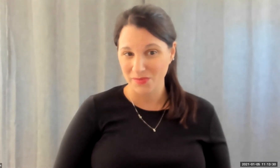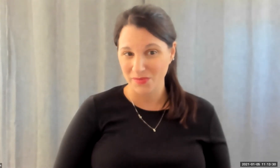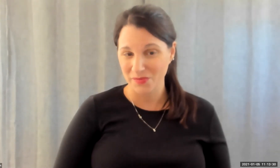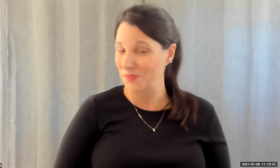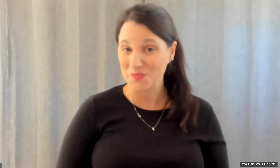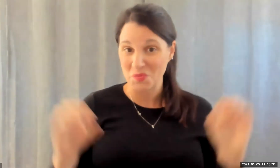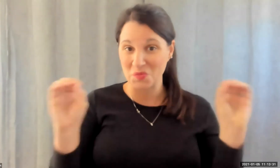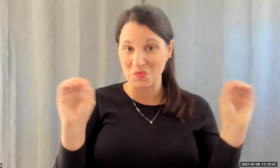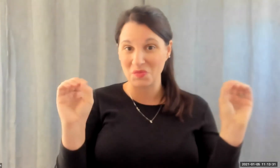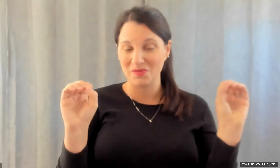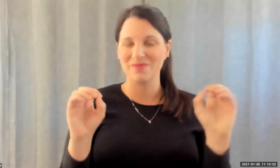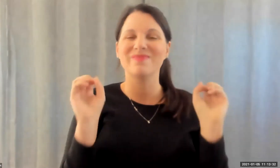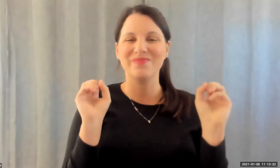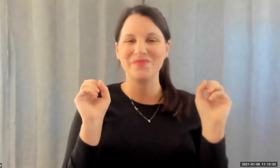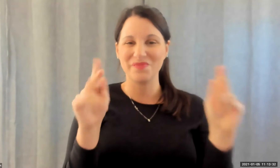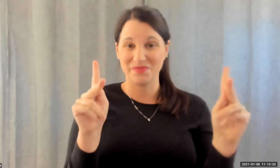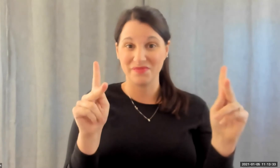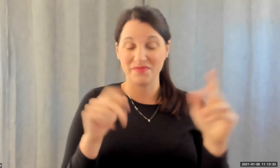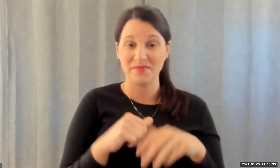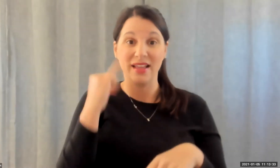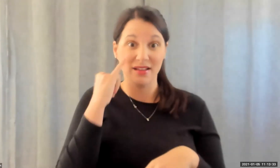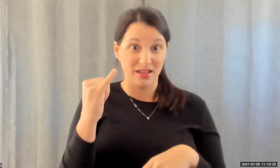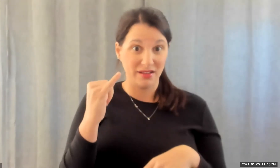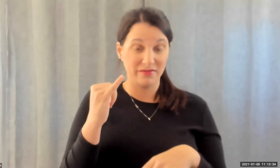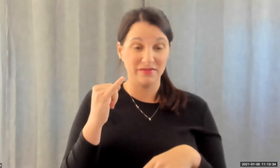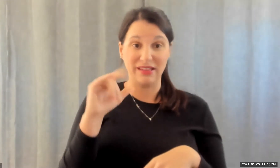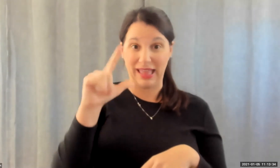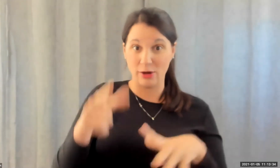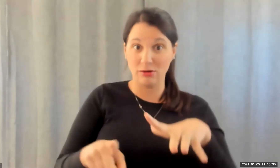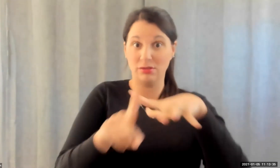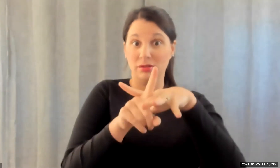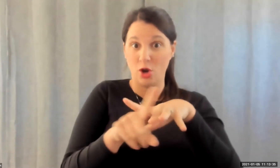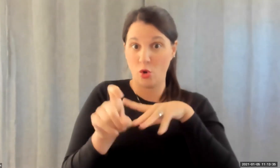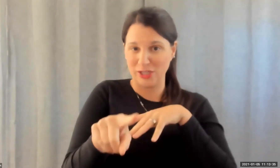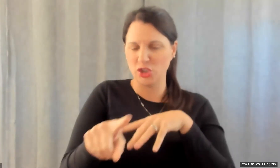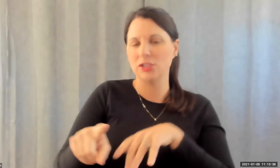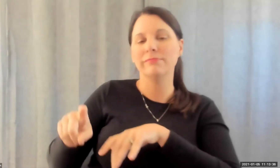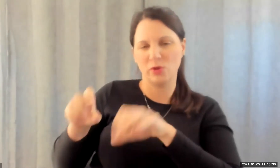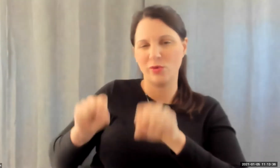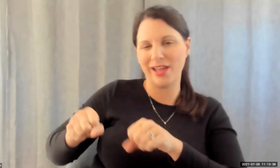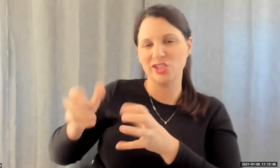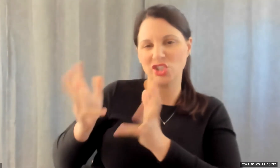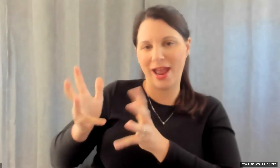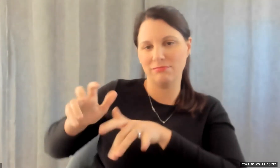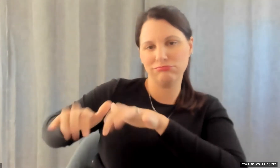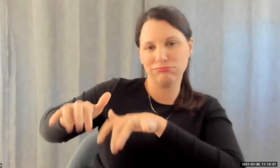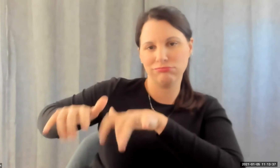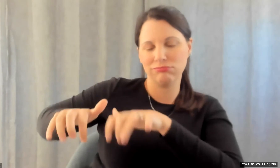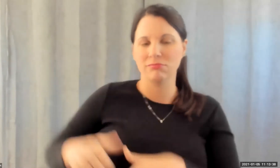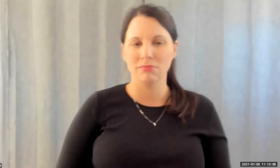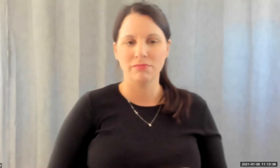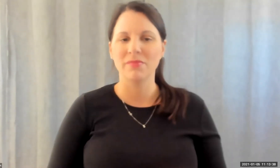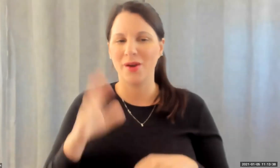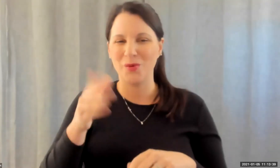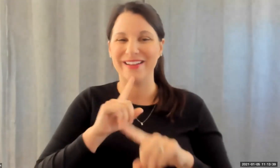No? Okay. If you do in the future, go ahead and leave it in the chat and we'll be able to answer. But for now, thank you for